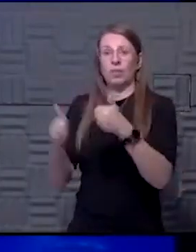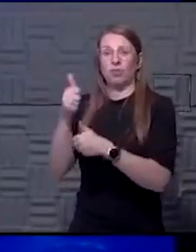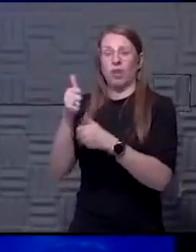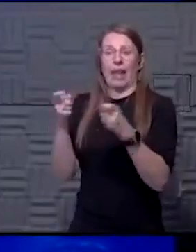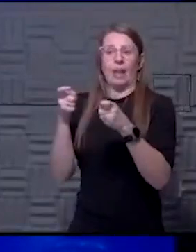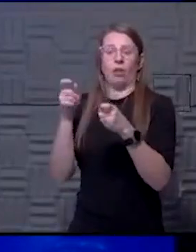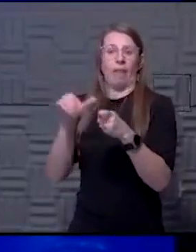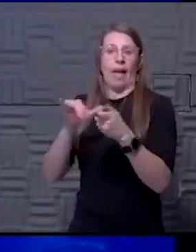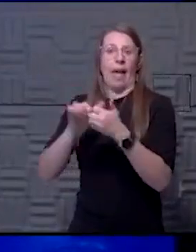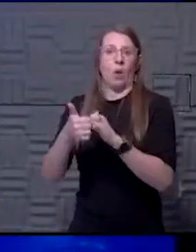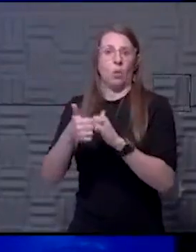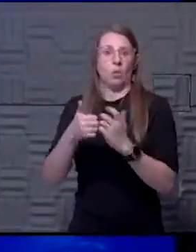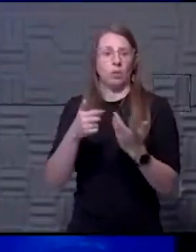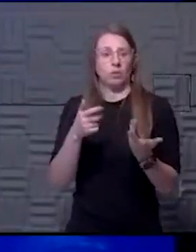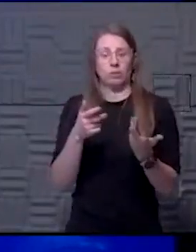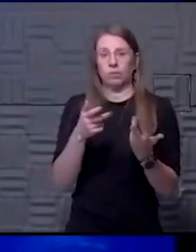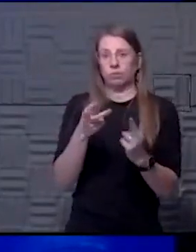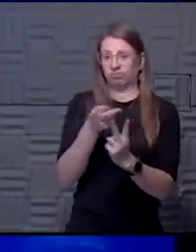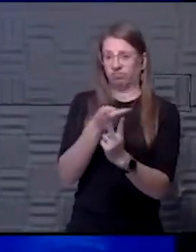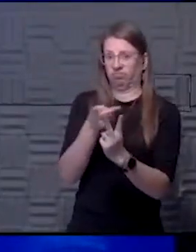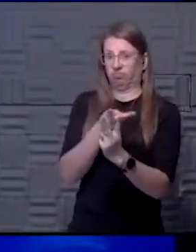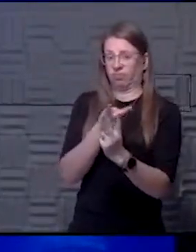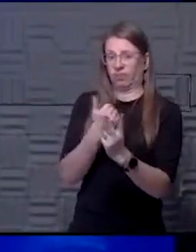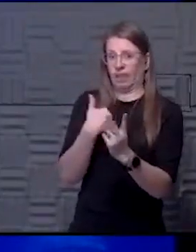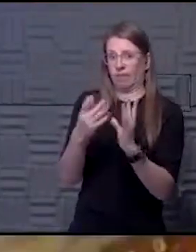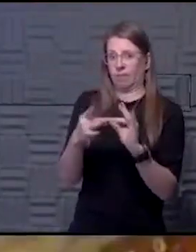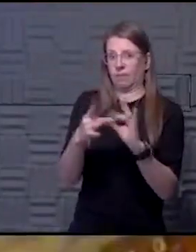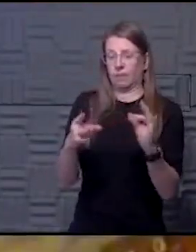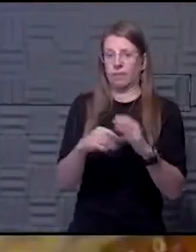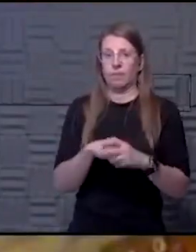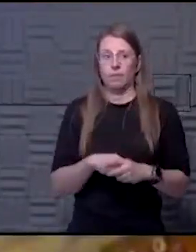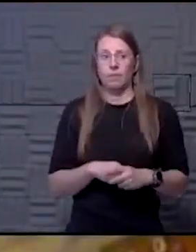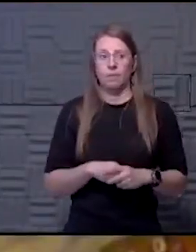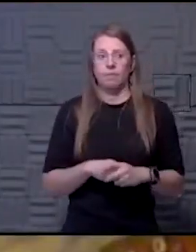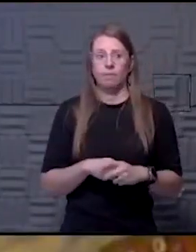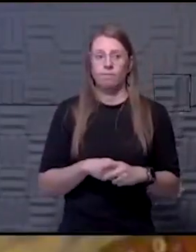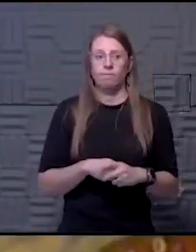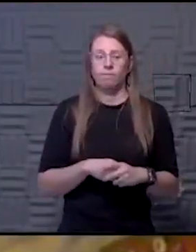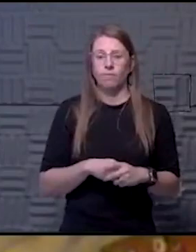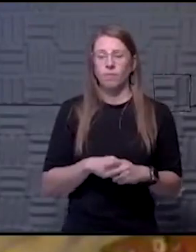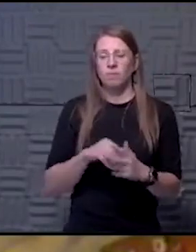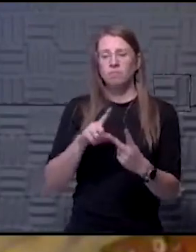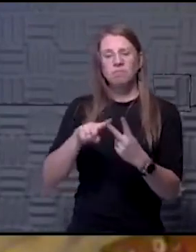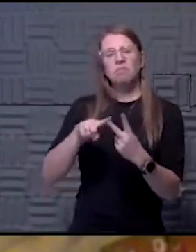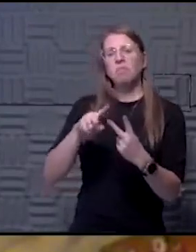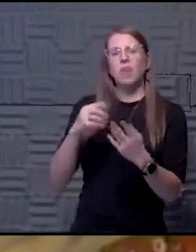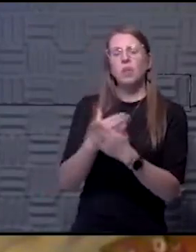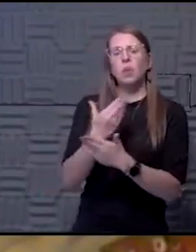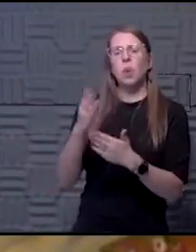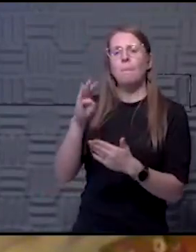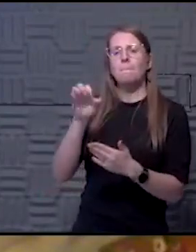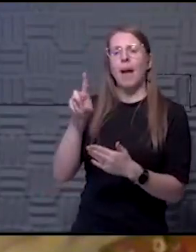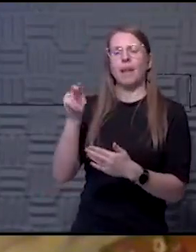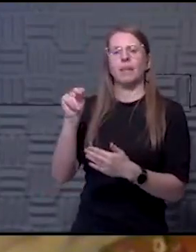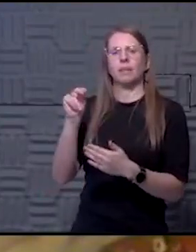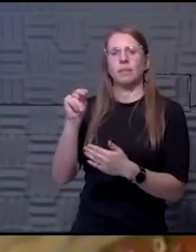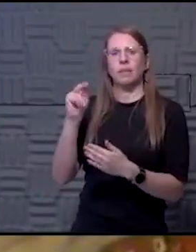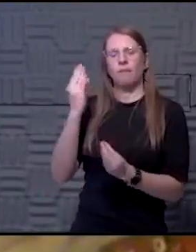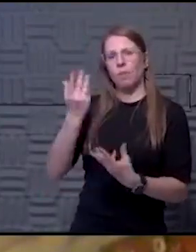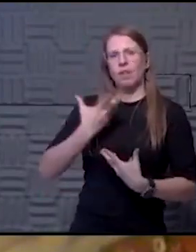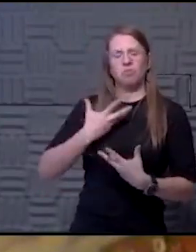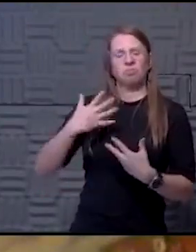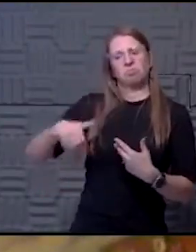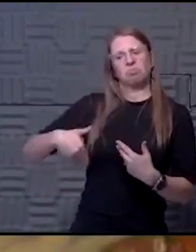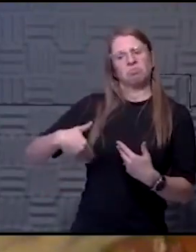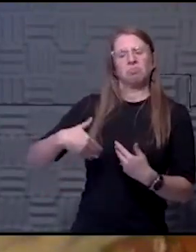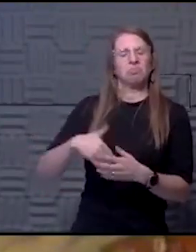around that, Dr. Norman or Mayor Lucas? We haven't really gotten much from the new Biden administration yet in